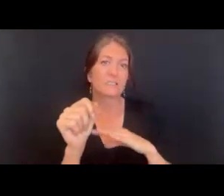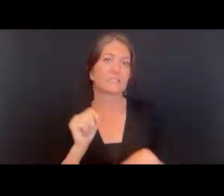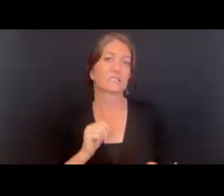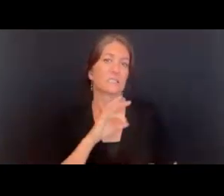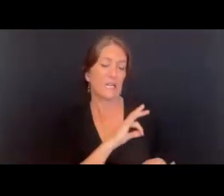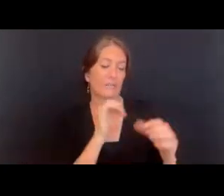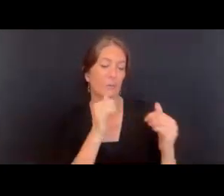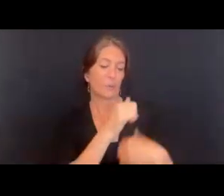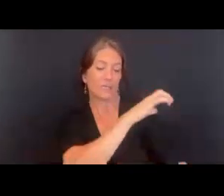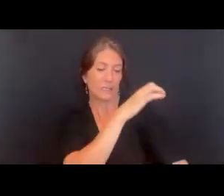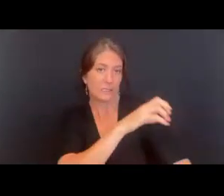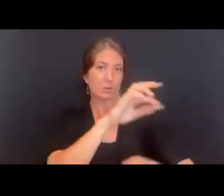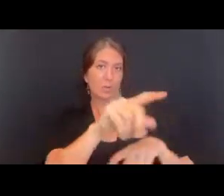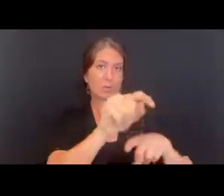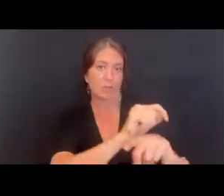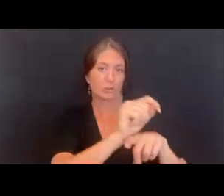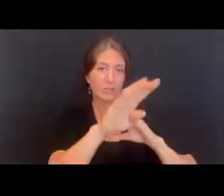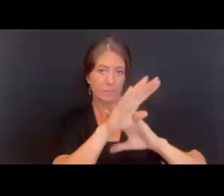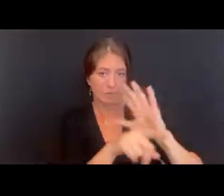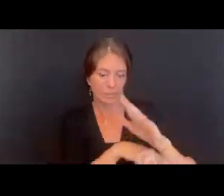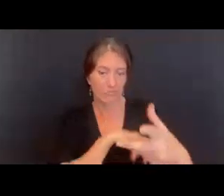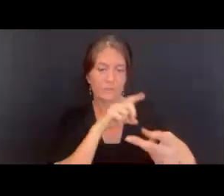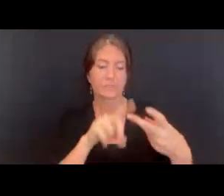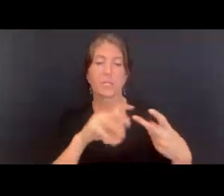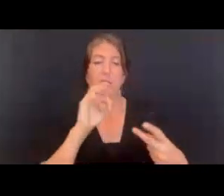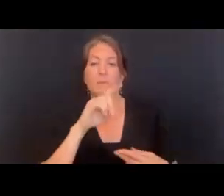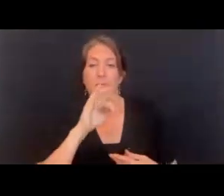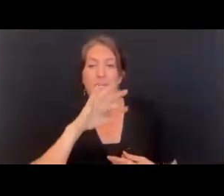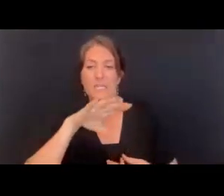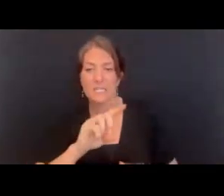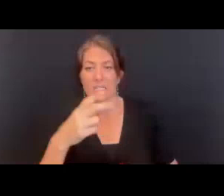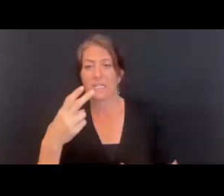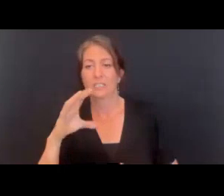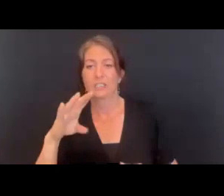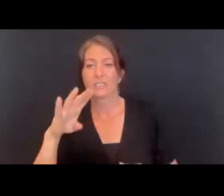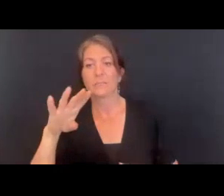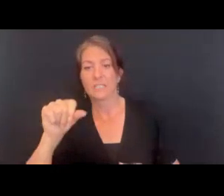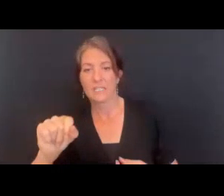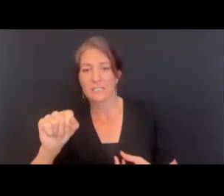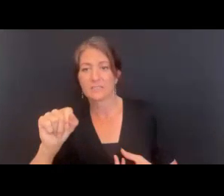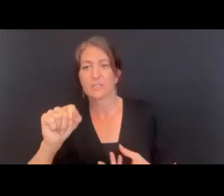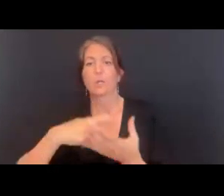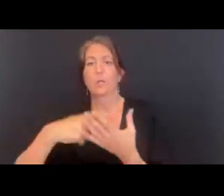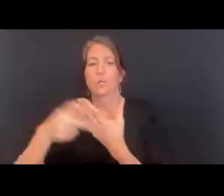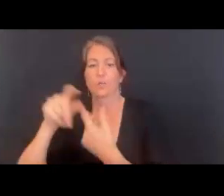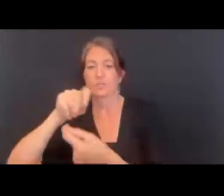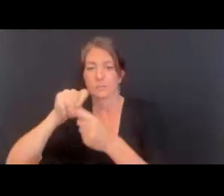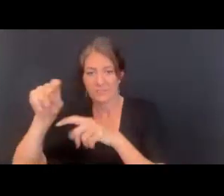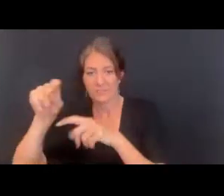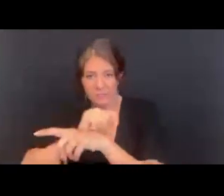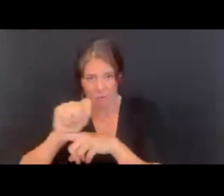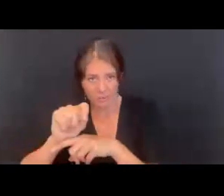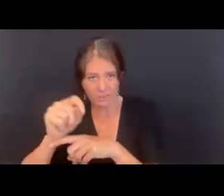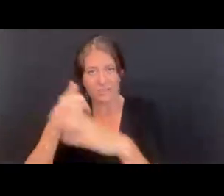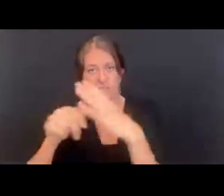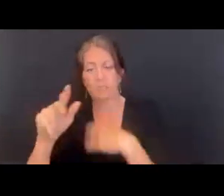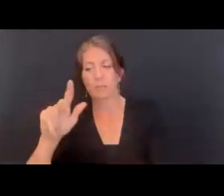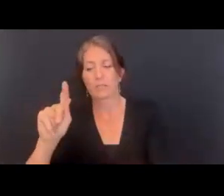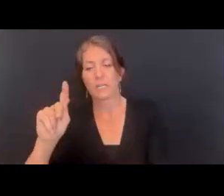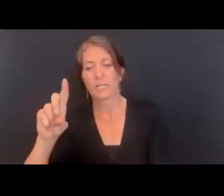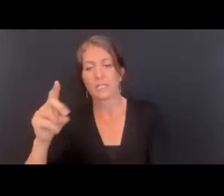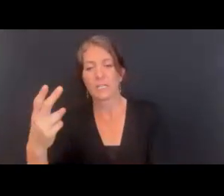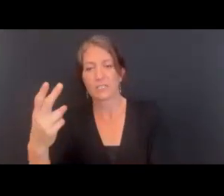backgrounds, Medicaid, HCBS, and program-specific trainings from KDHE and KDAD staff,